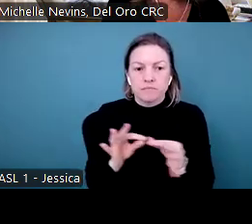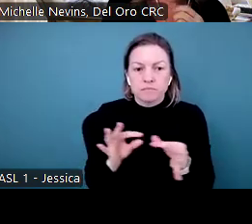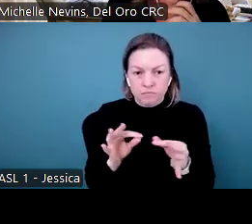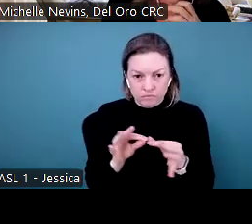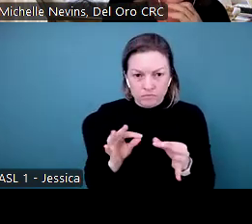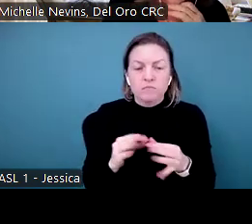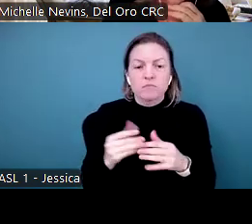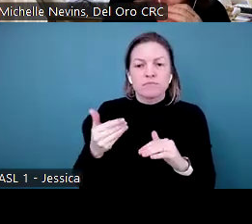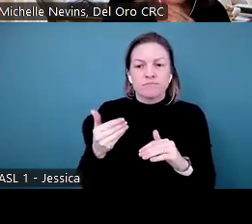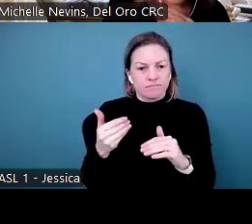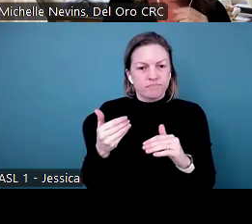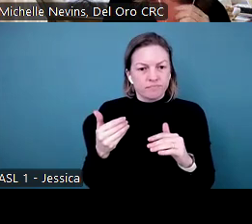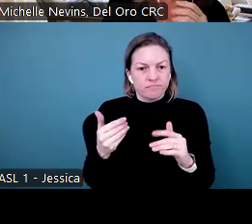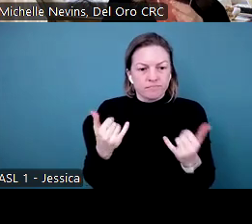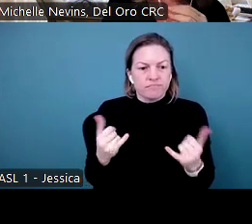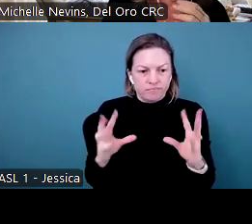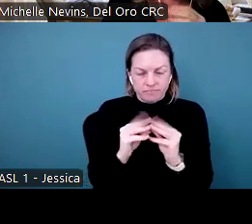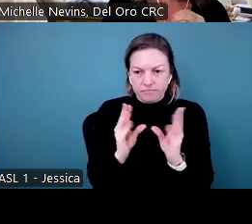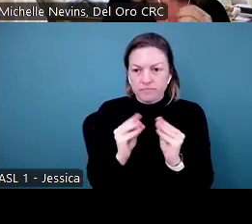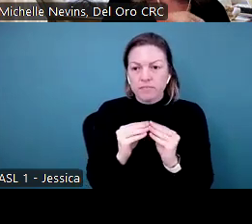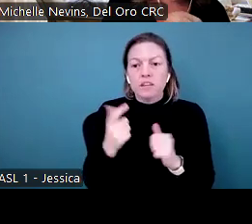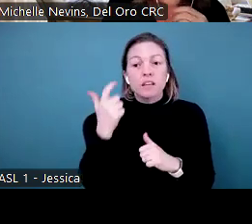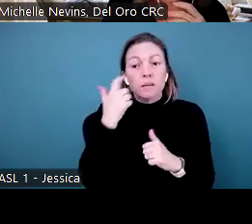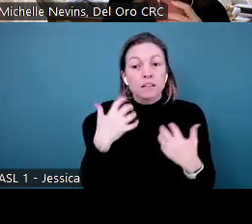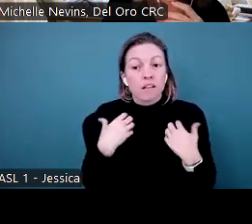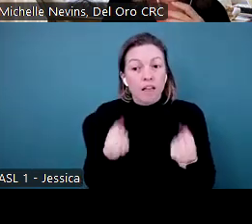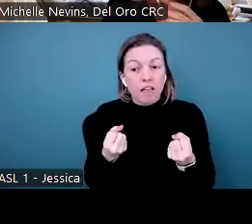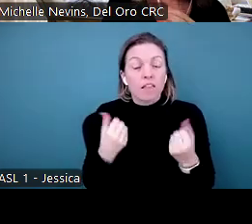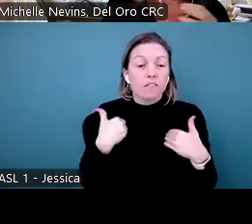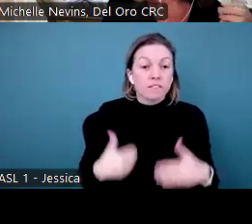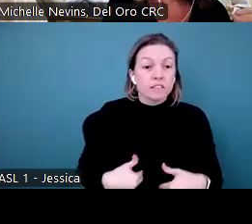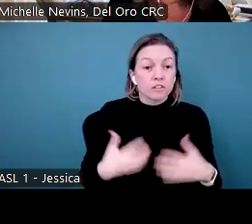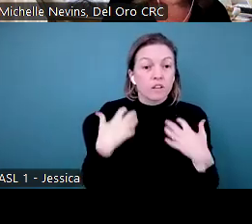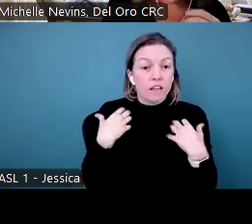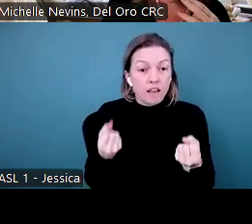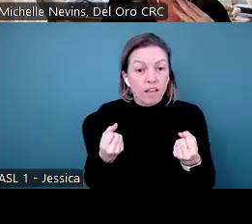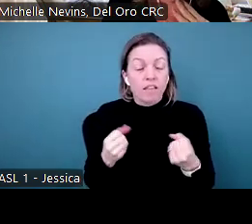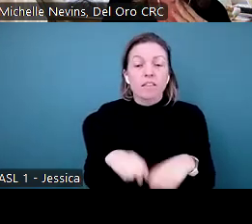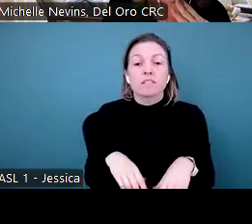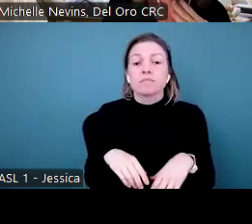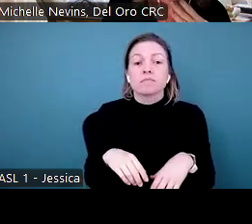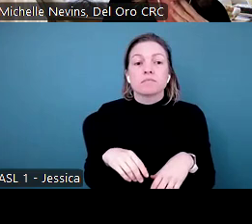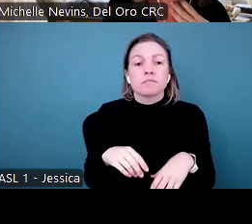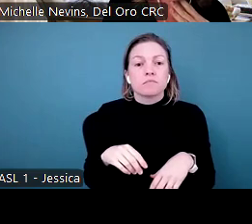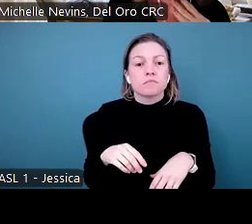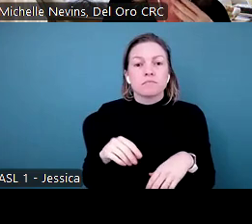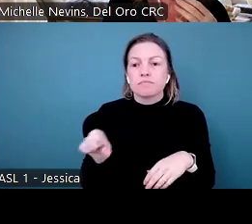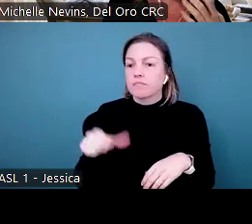in our short time together, the mental health, physical health, secondary strains that